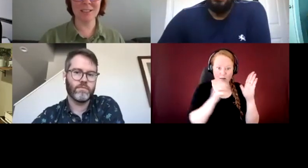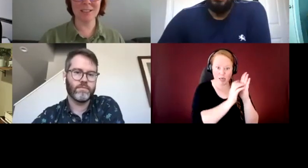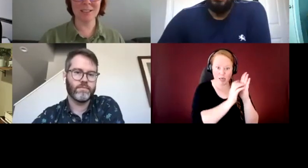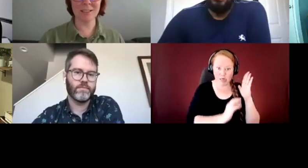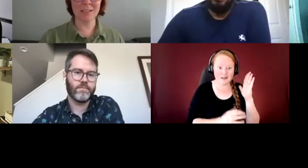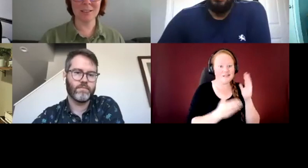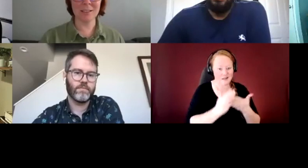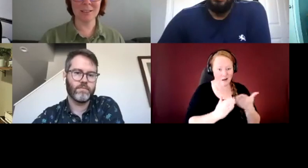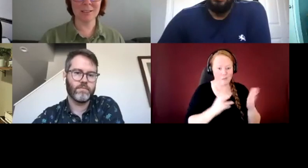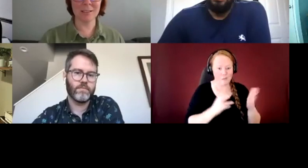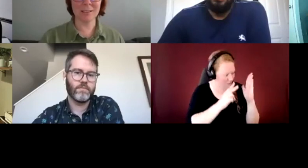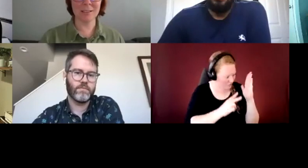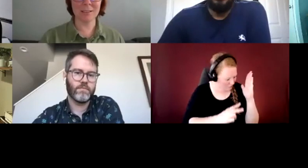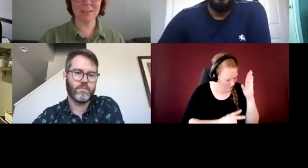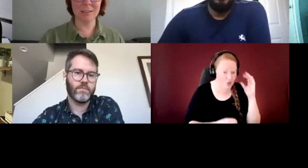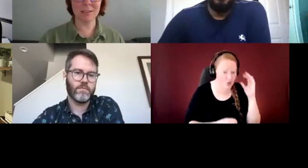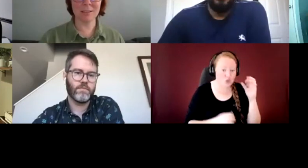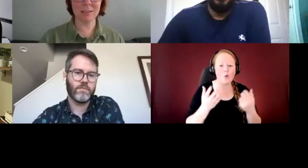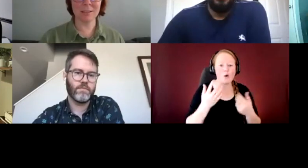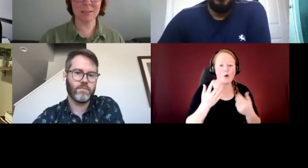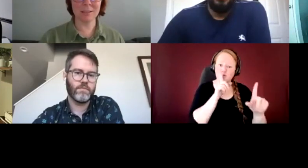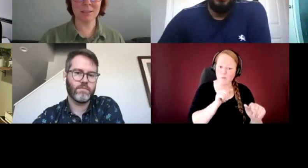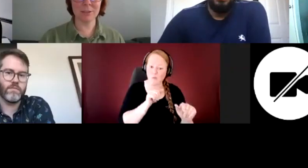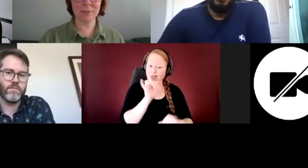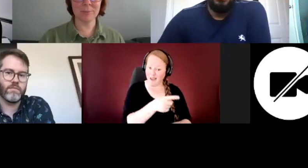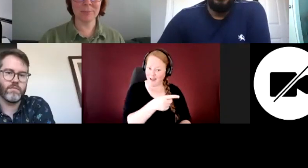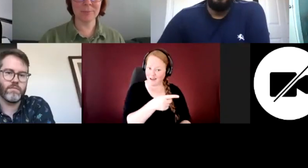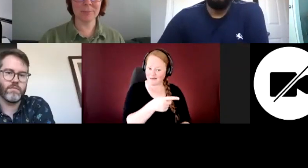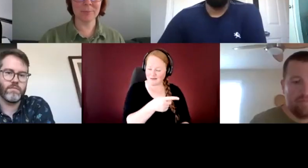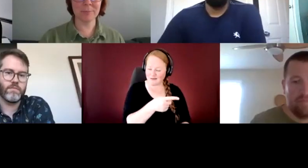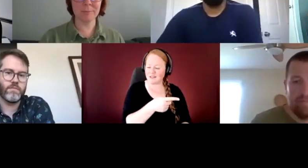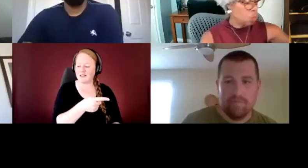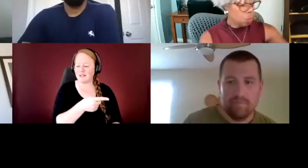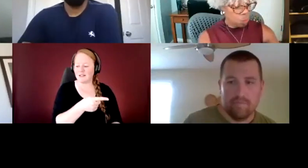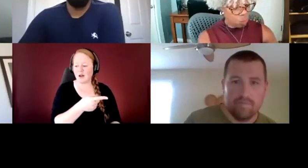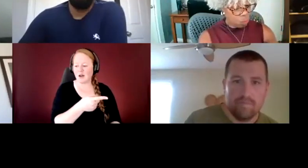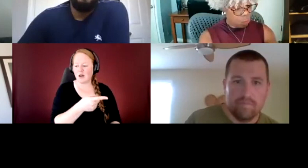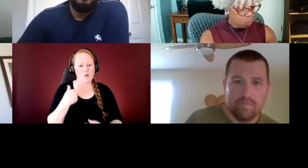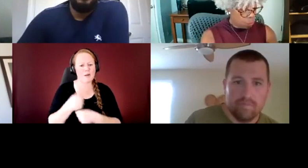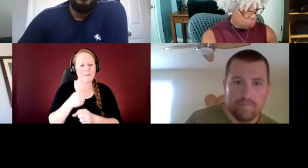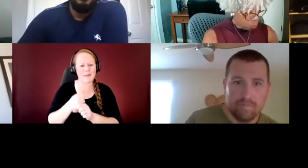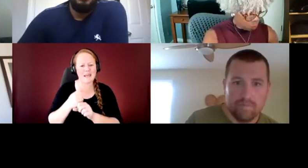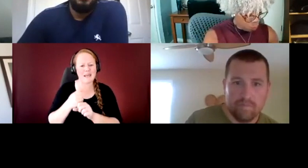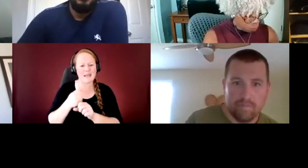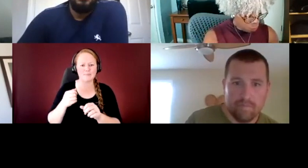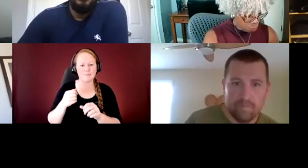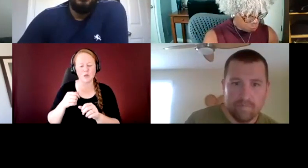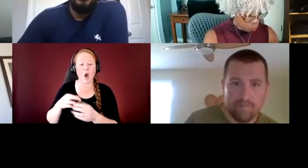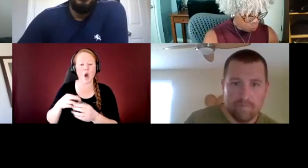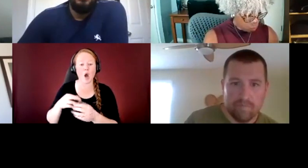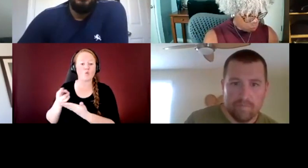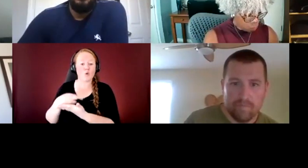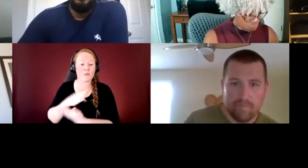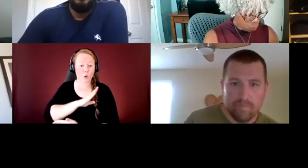And so in response to that, we are building a qualitative analysis review board composed